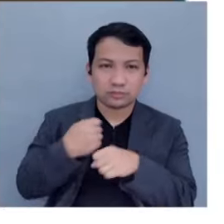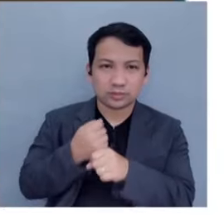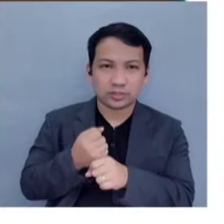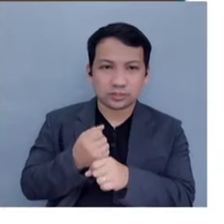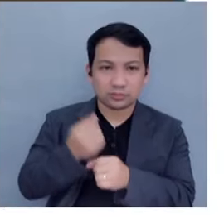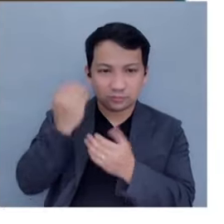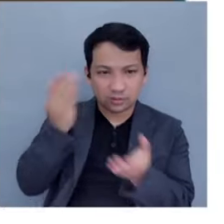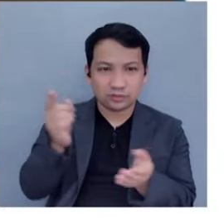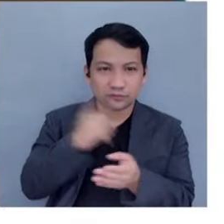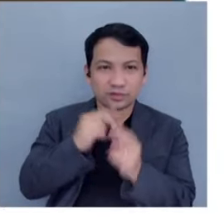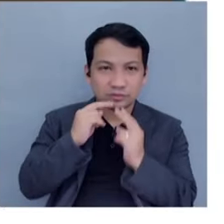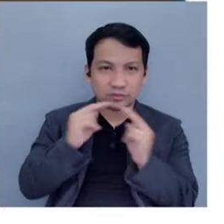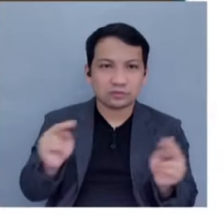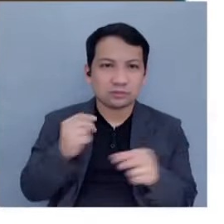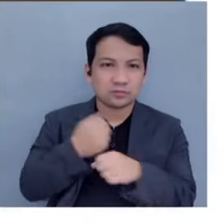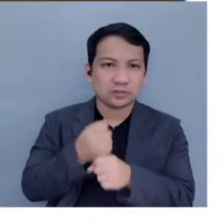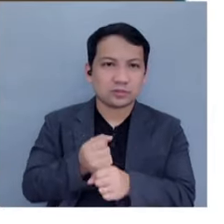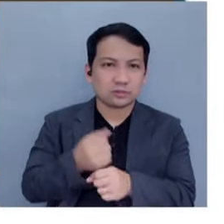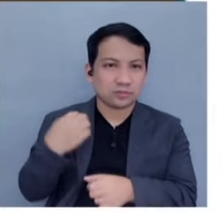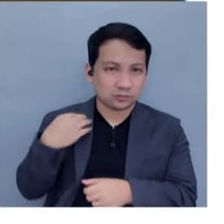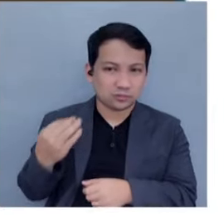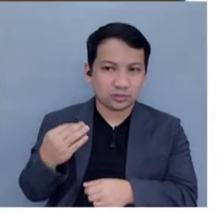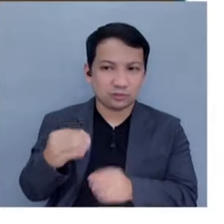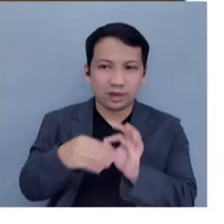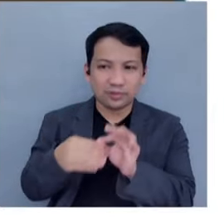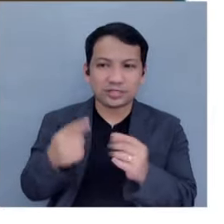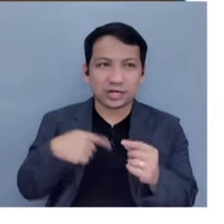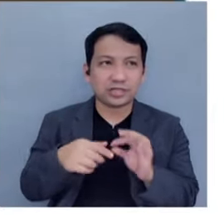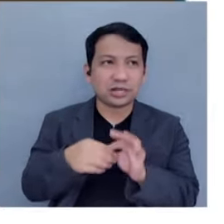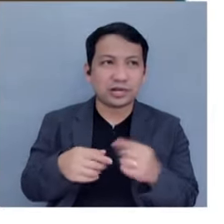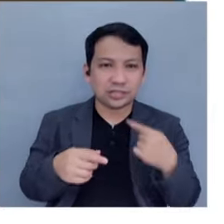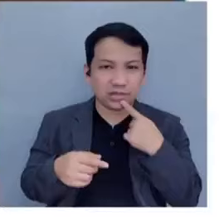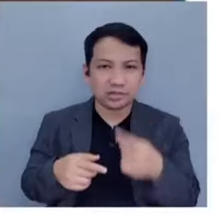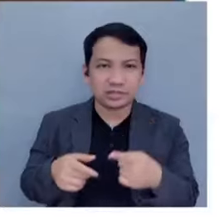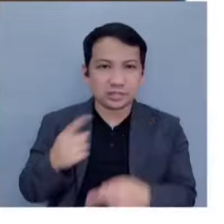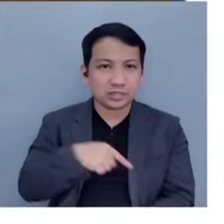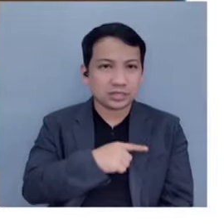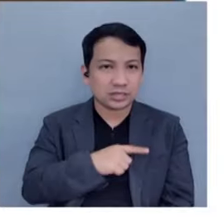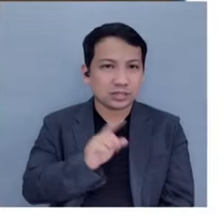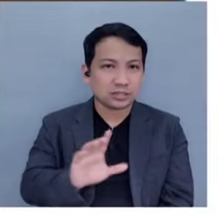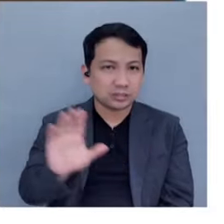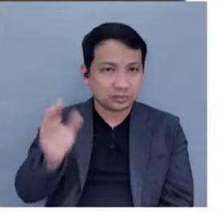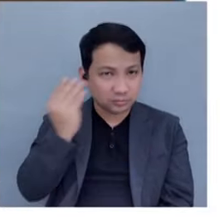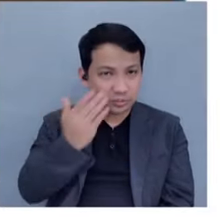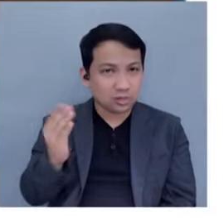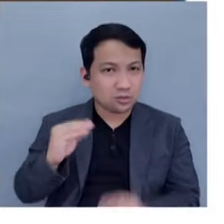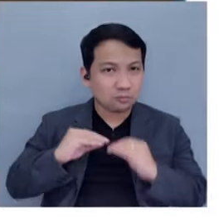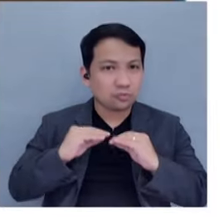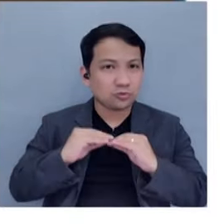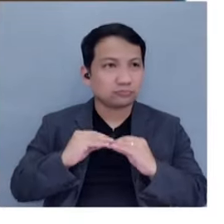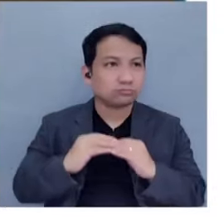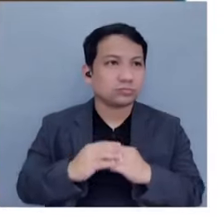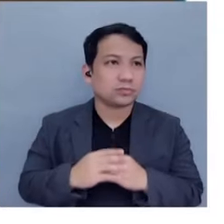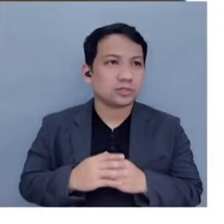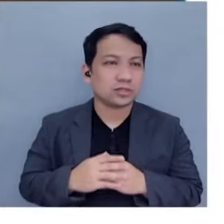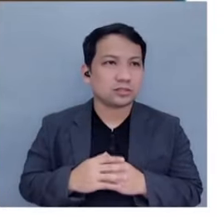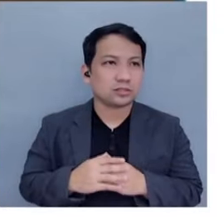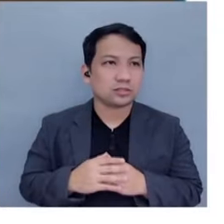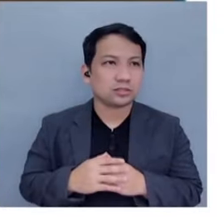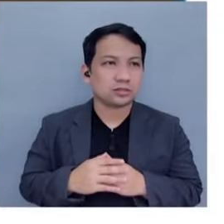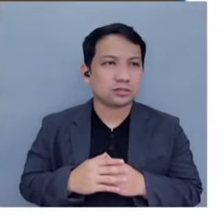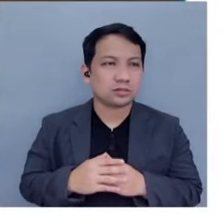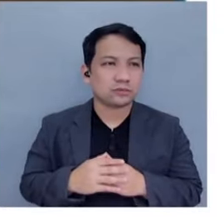We need to form voluntary alliances with like-minded people and media groups so that we can curb off misinformation. In fact,